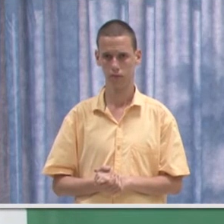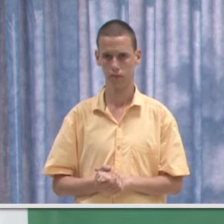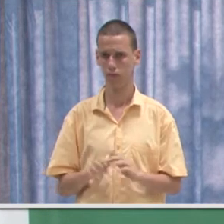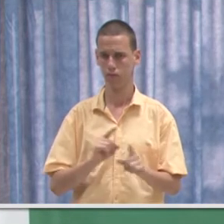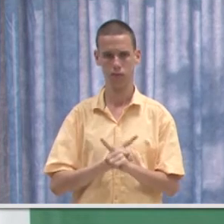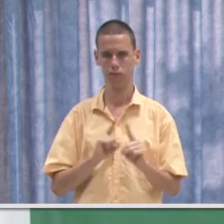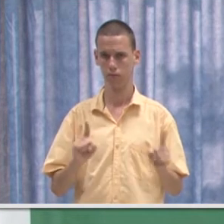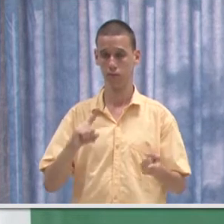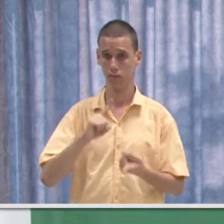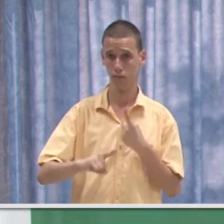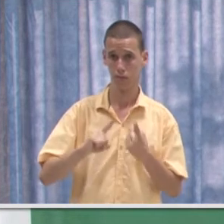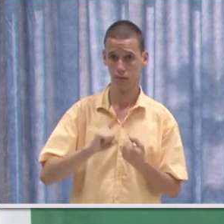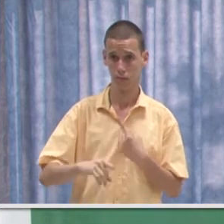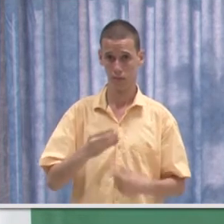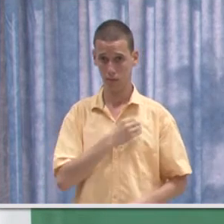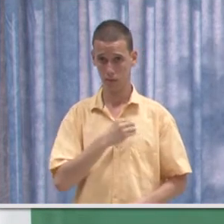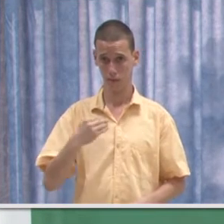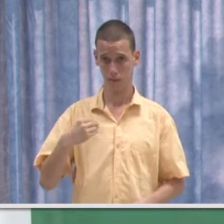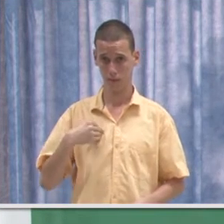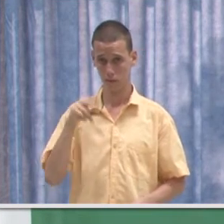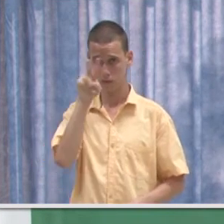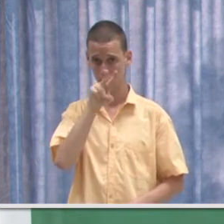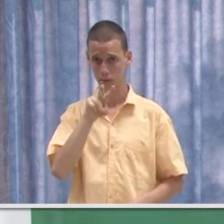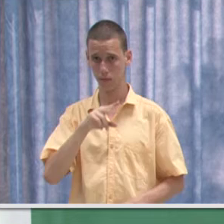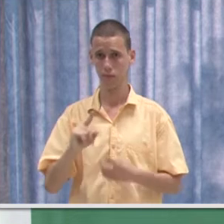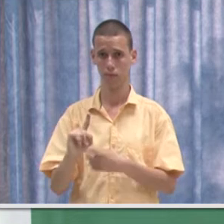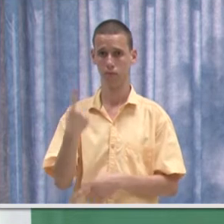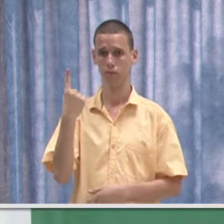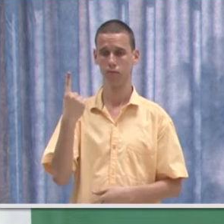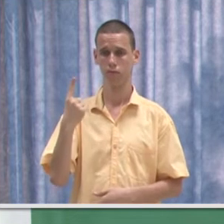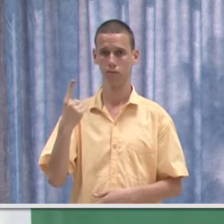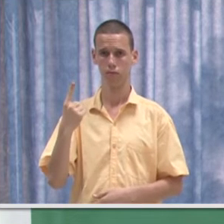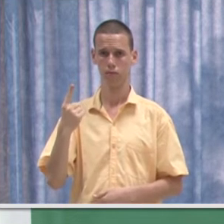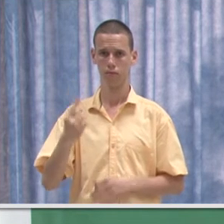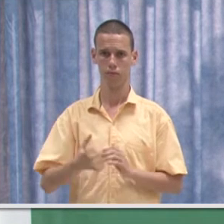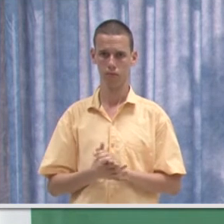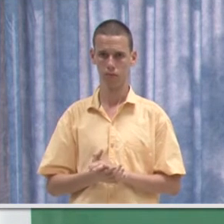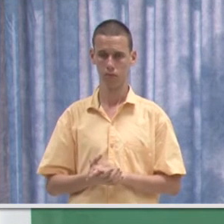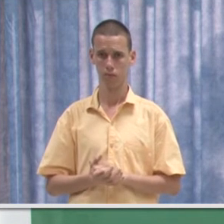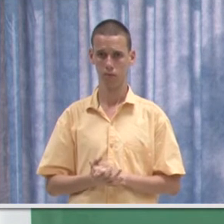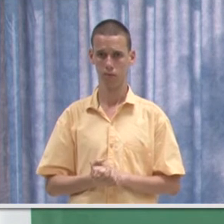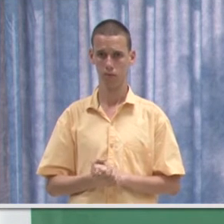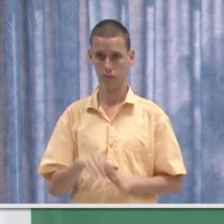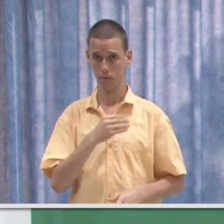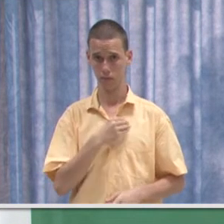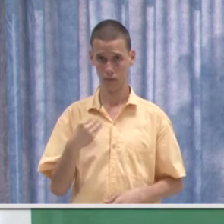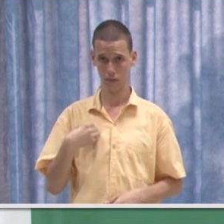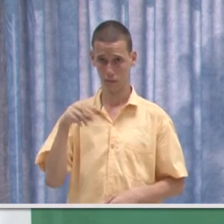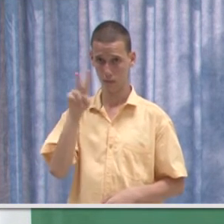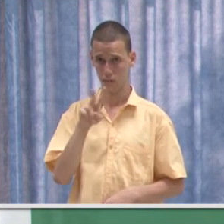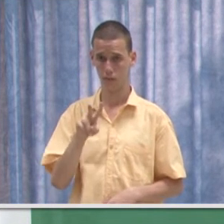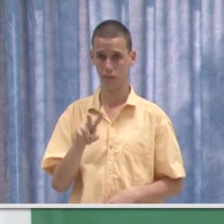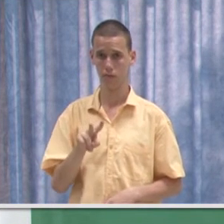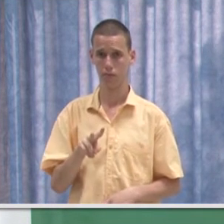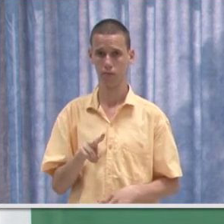doctor prescribes a medication, they will know what its indications are, and what is contraindications are. It's